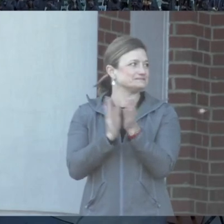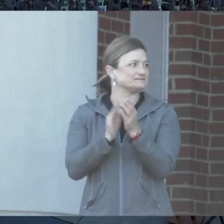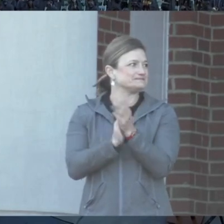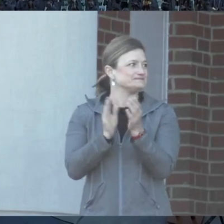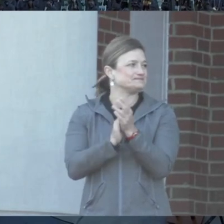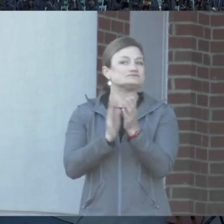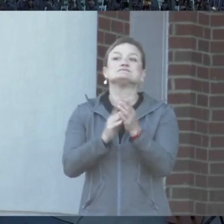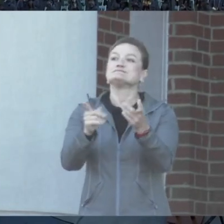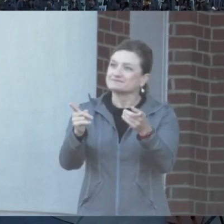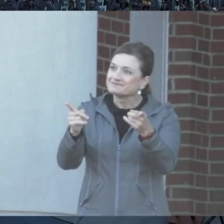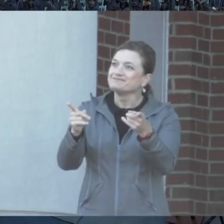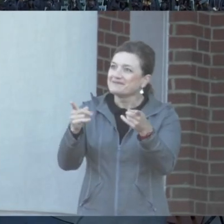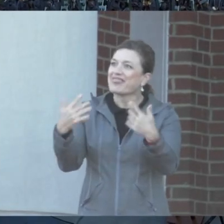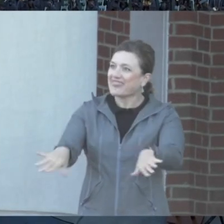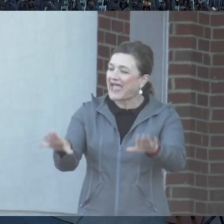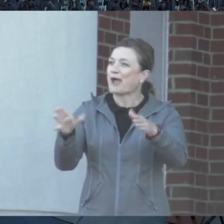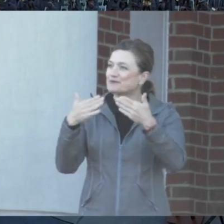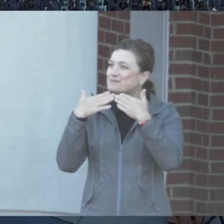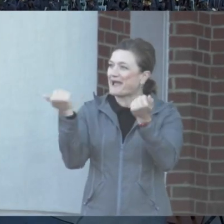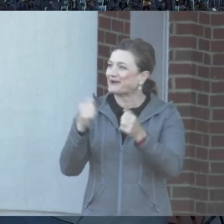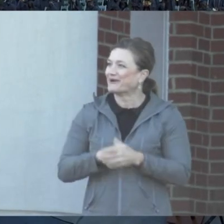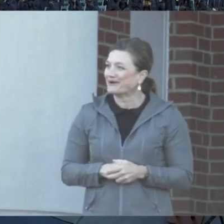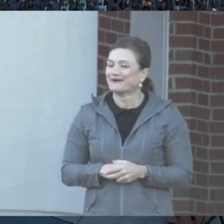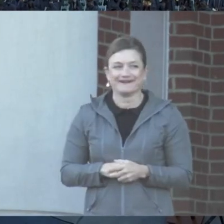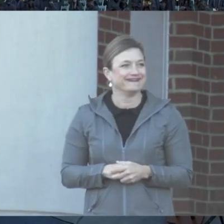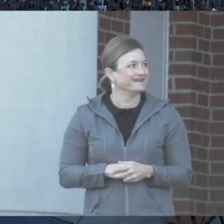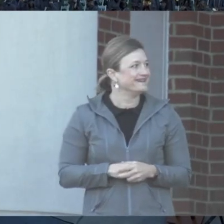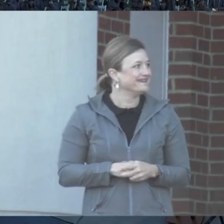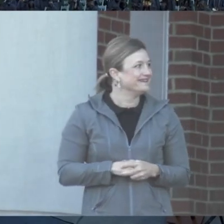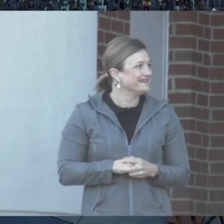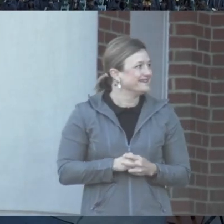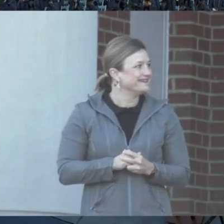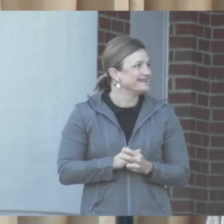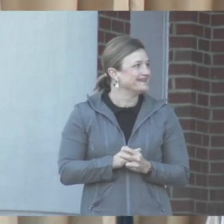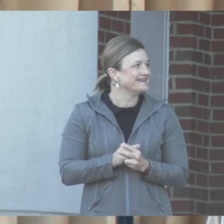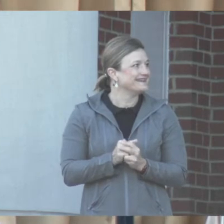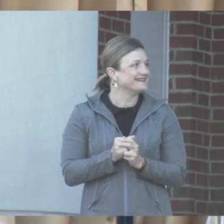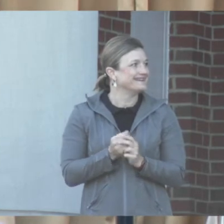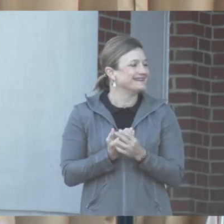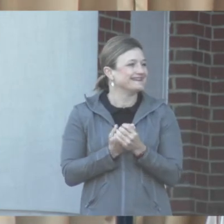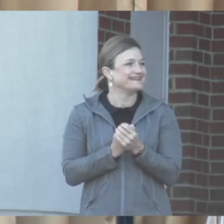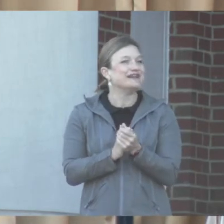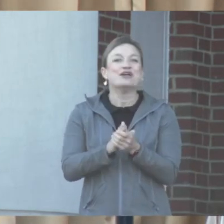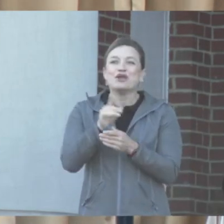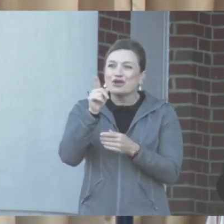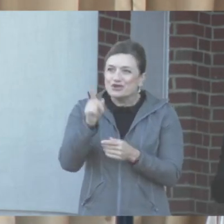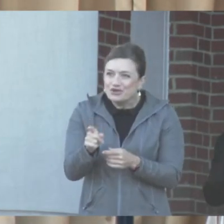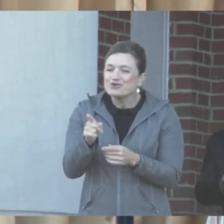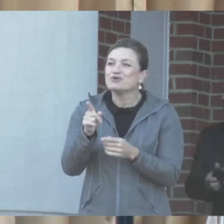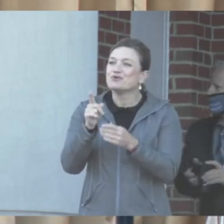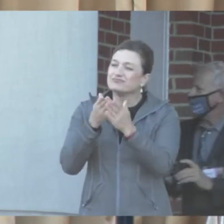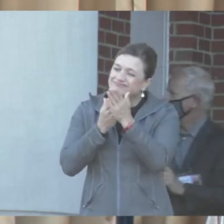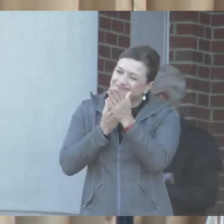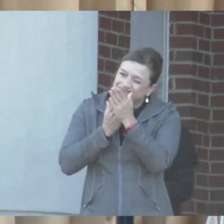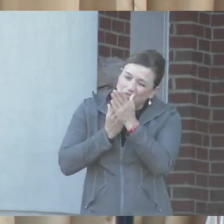That is better. I think I finally got you into the celebration. You may be seated.